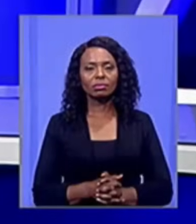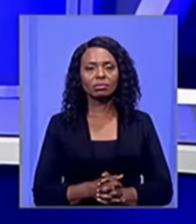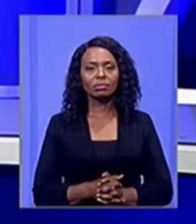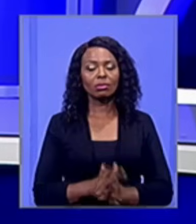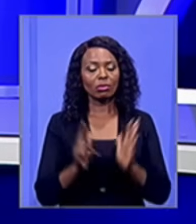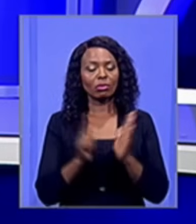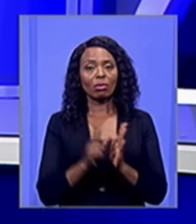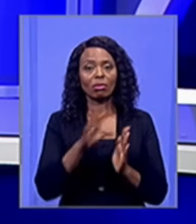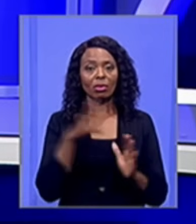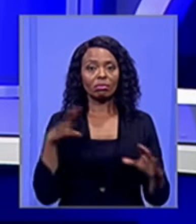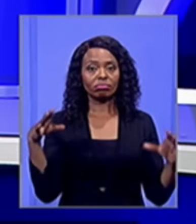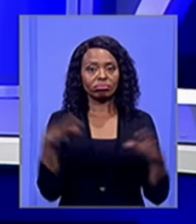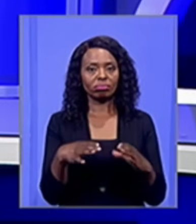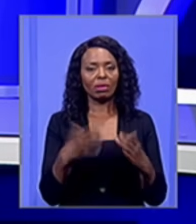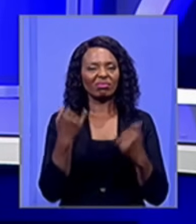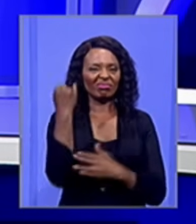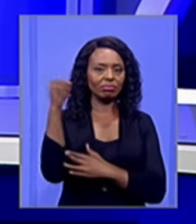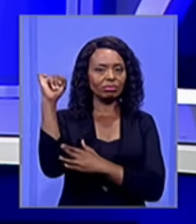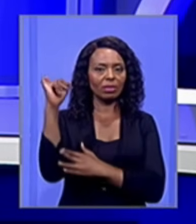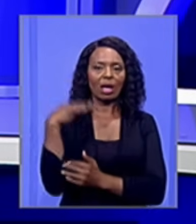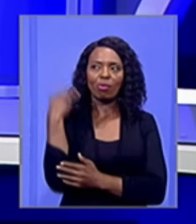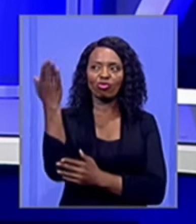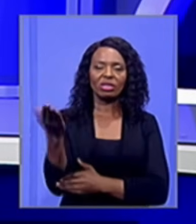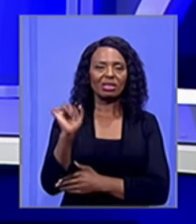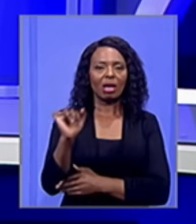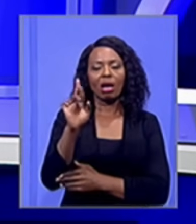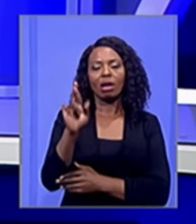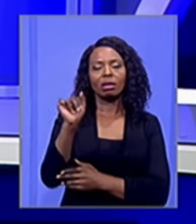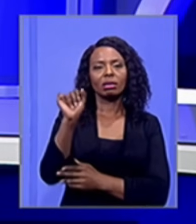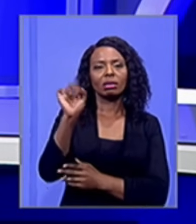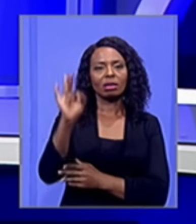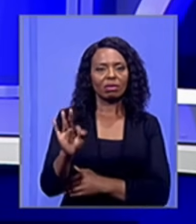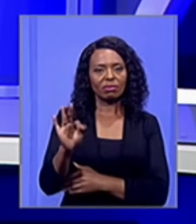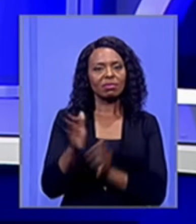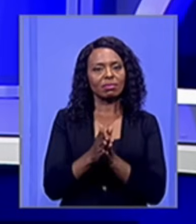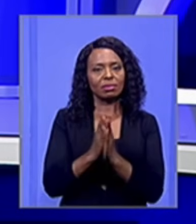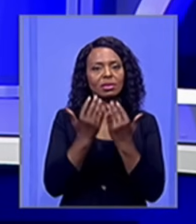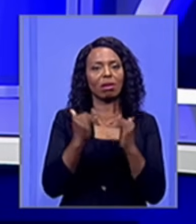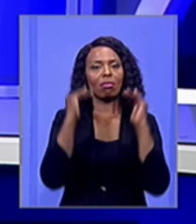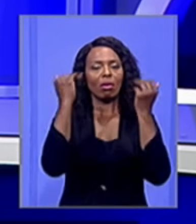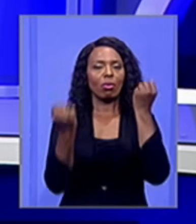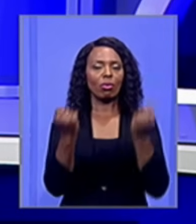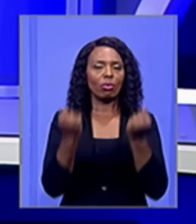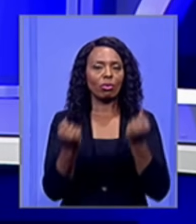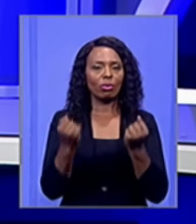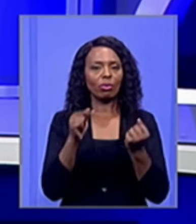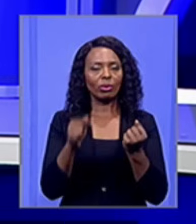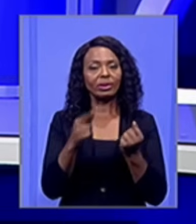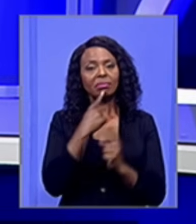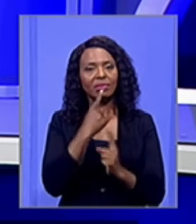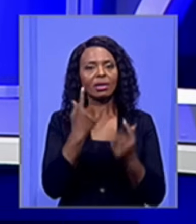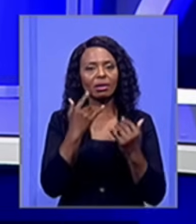Lekgotla la molao wa motheo le qadile kopo ya REF mo ipiletsang kgatelo le qeto ya lekgotla le phahameng la dinyewe la Gauteng ya hore e